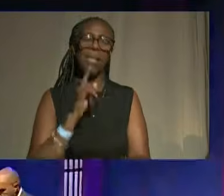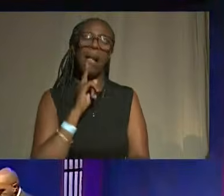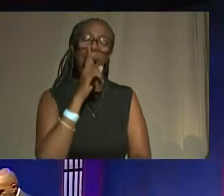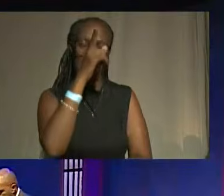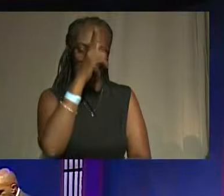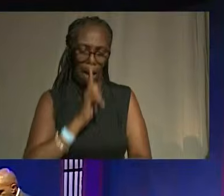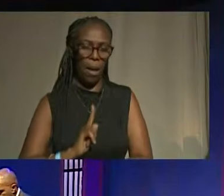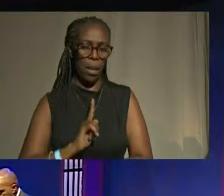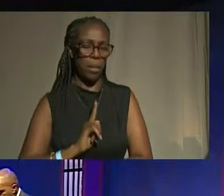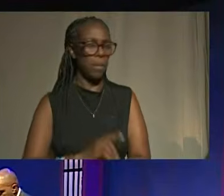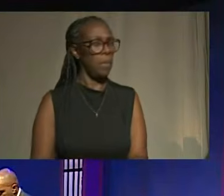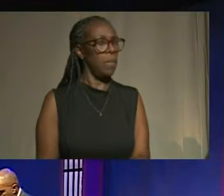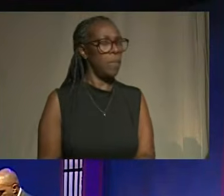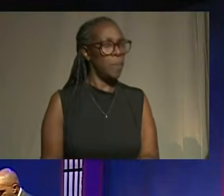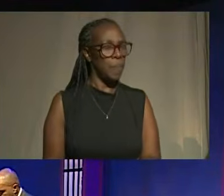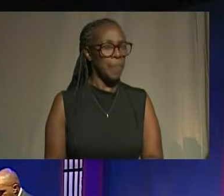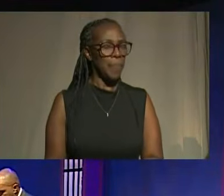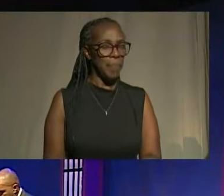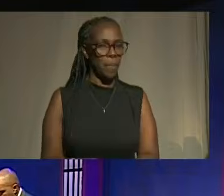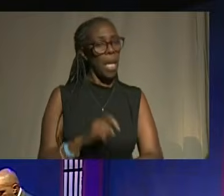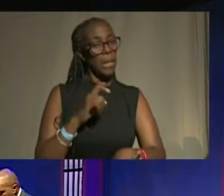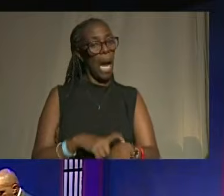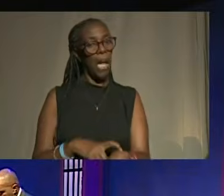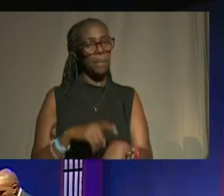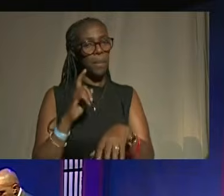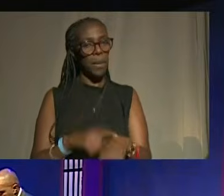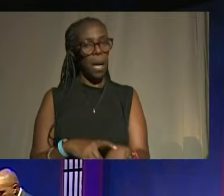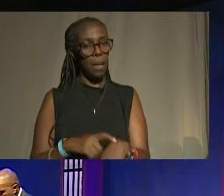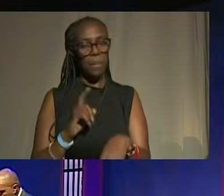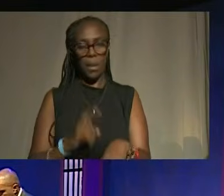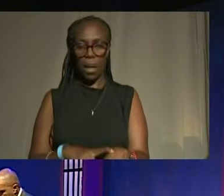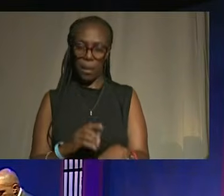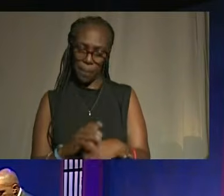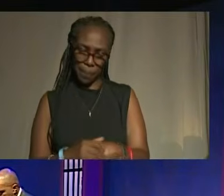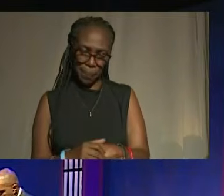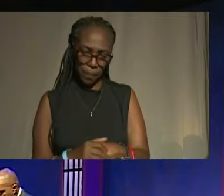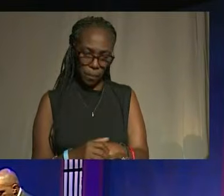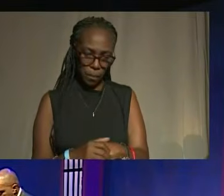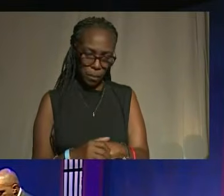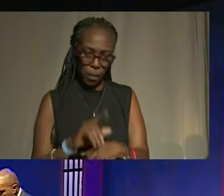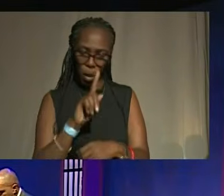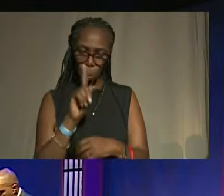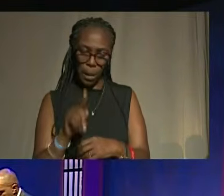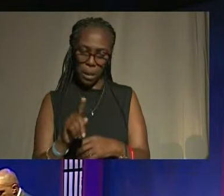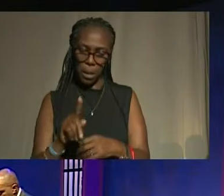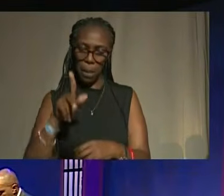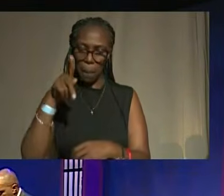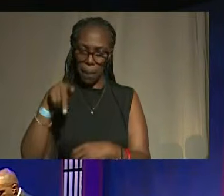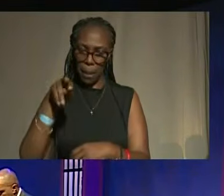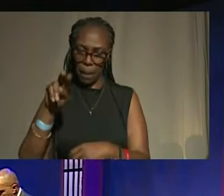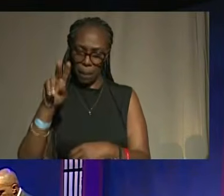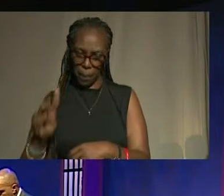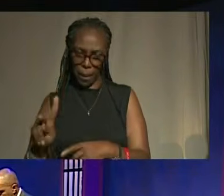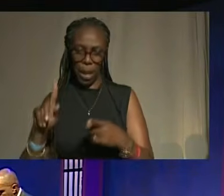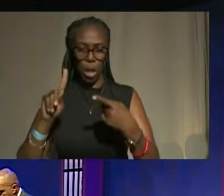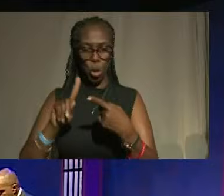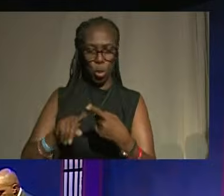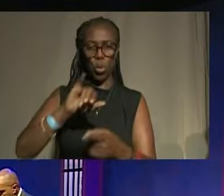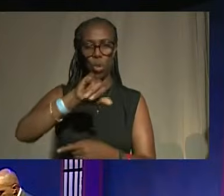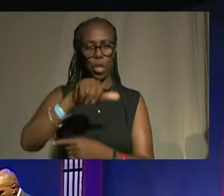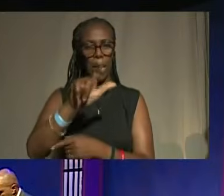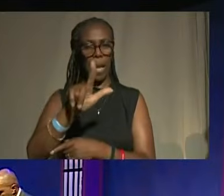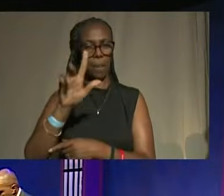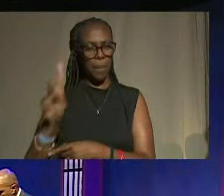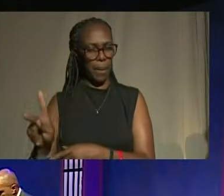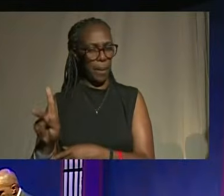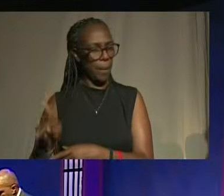done. Williams, thank you. Time. Team PNP, your turn to pose a question to Team JLP. How can you be trusted